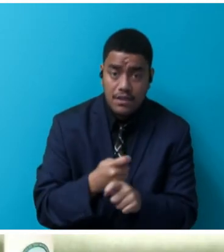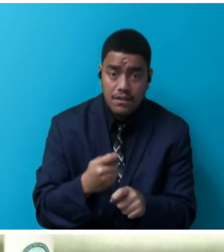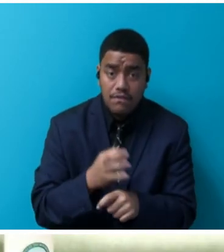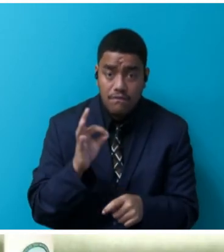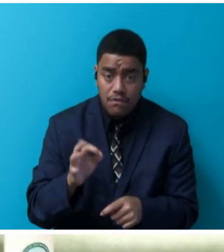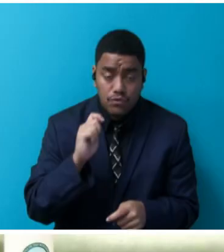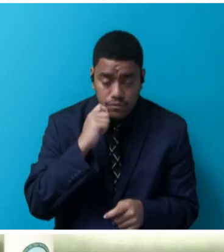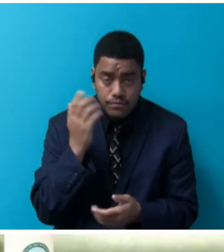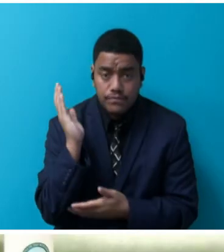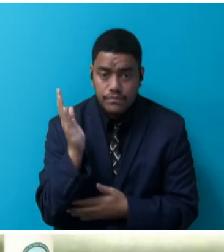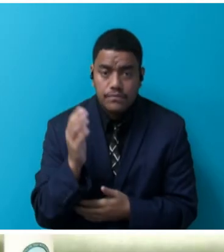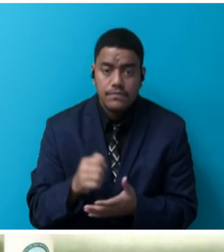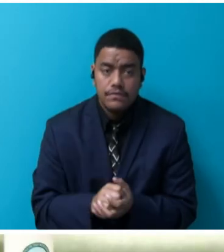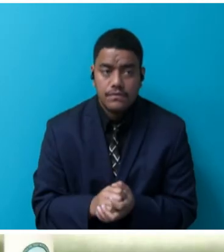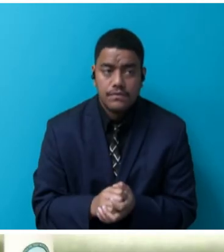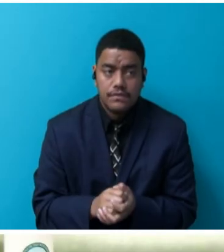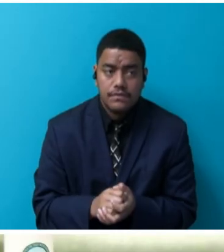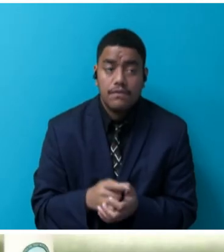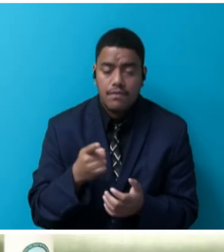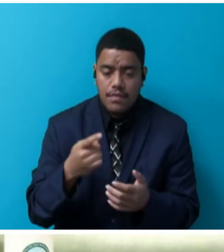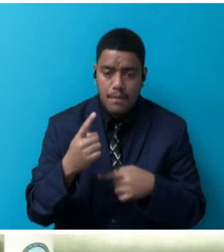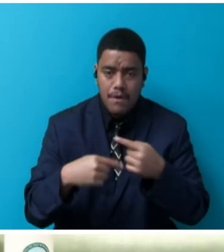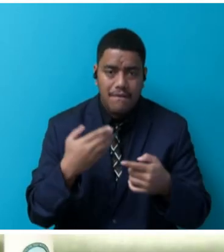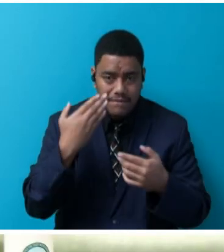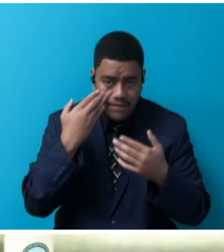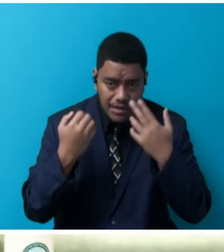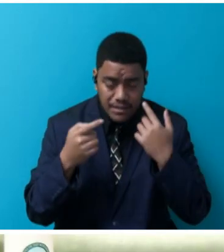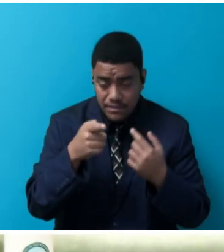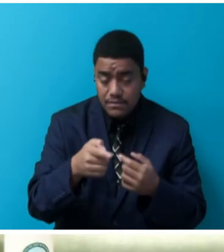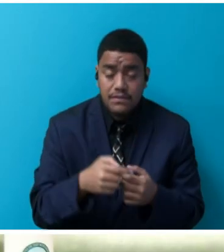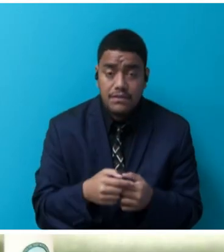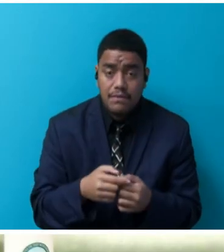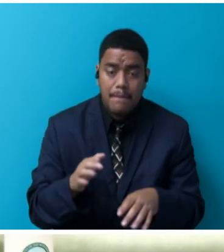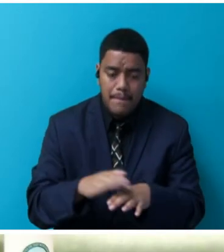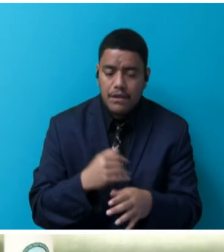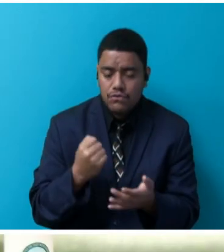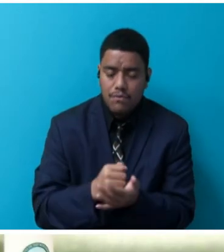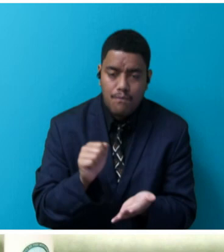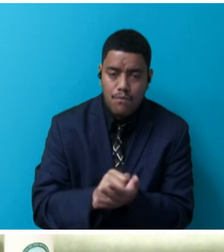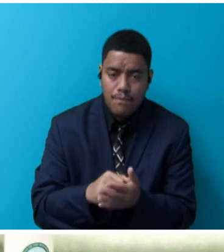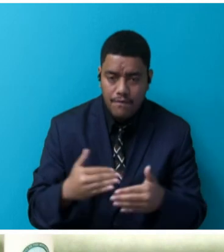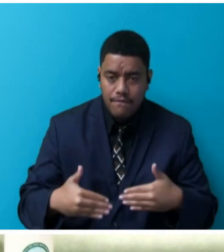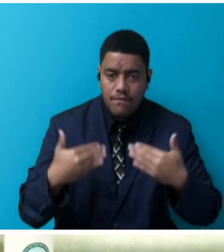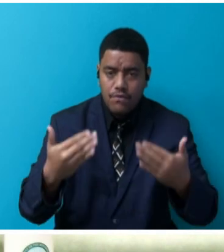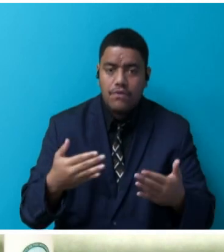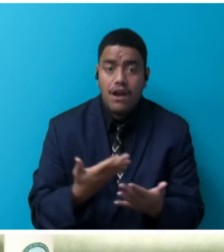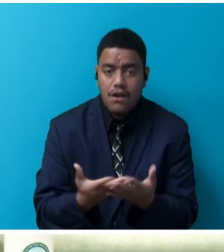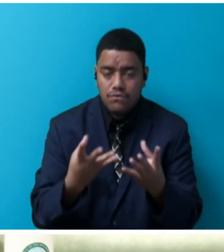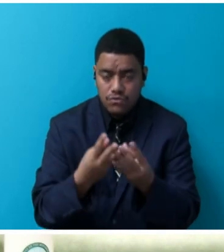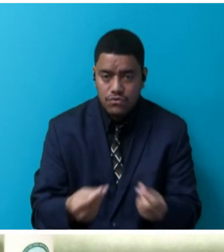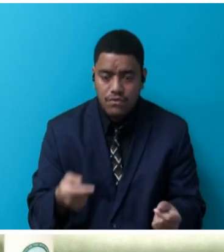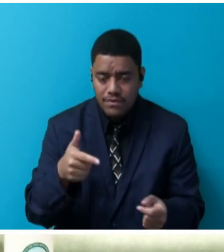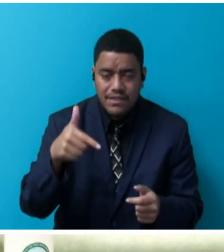reconvene to carefully consider its findings and determine the most effective way forward in addressing this